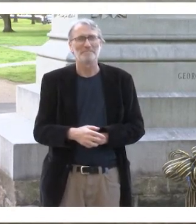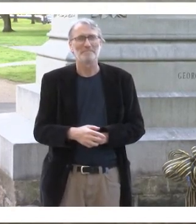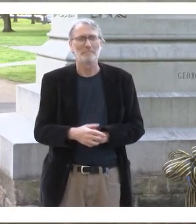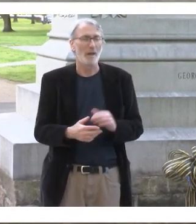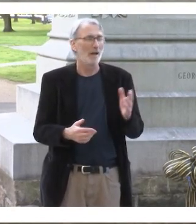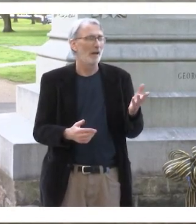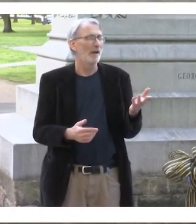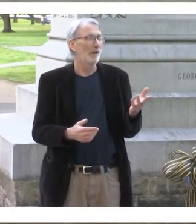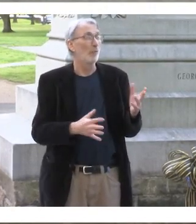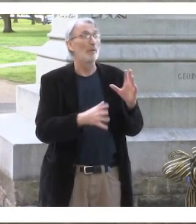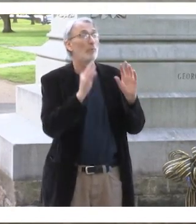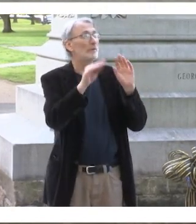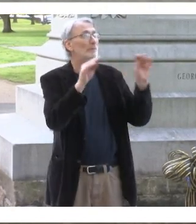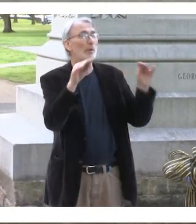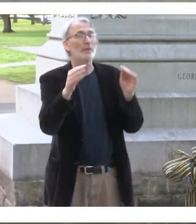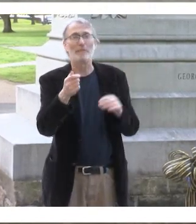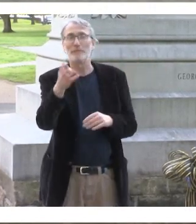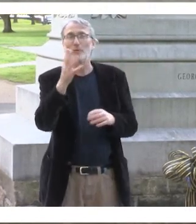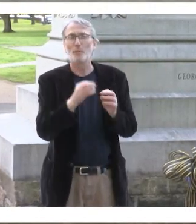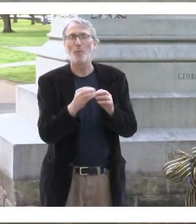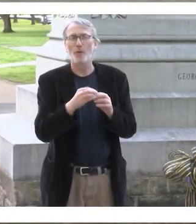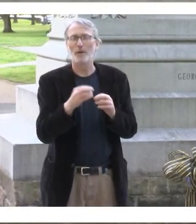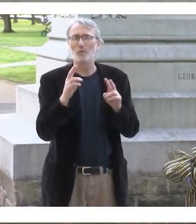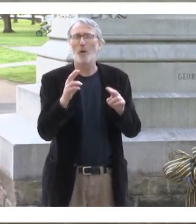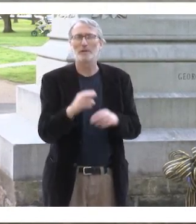Well, we just added a few more to keep track of.